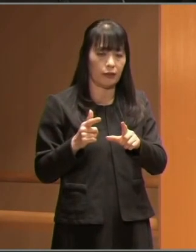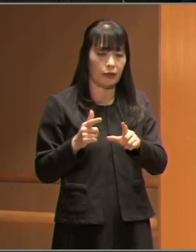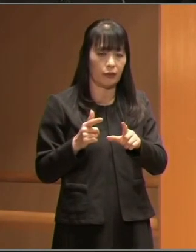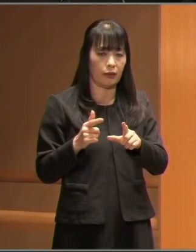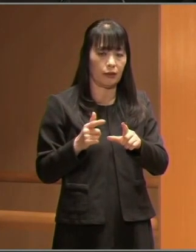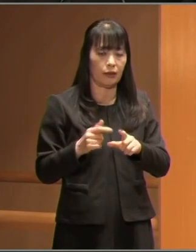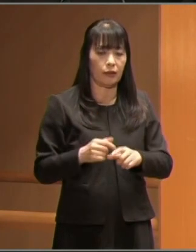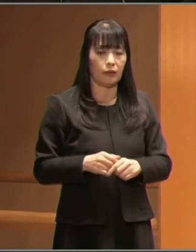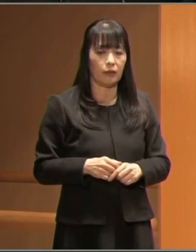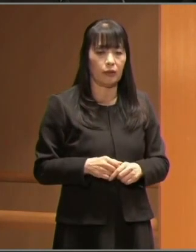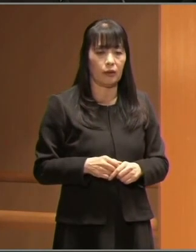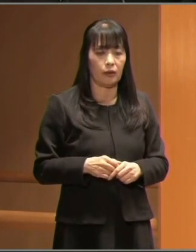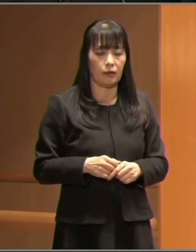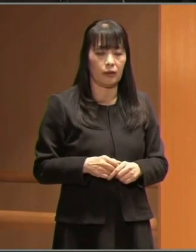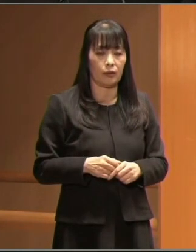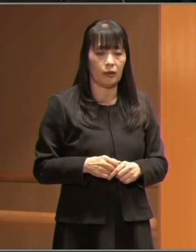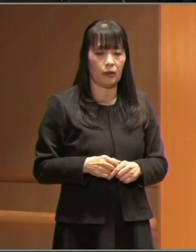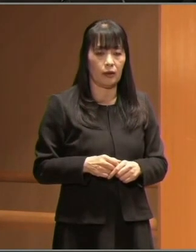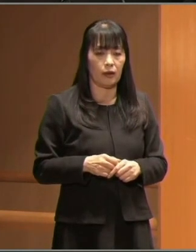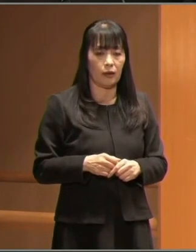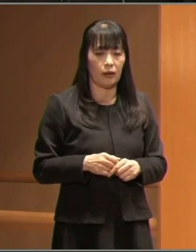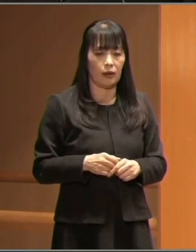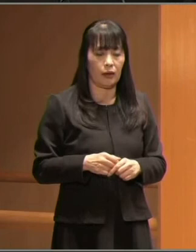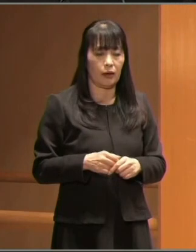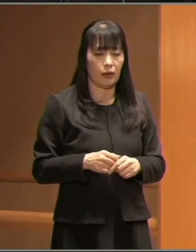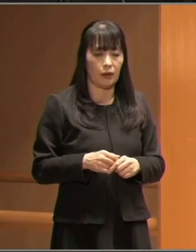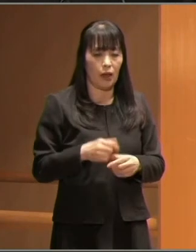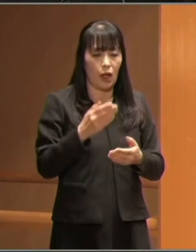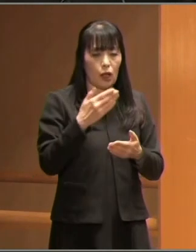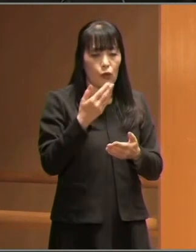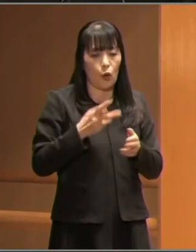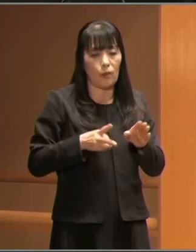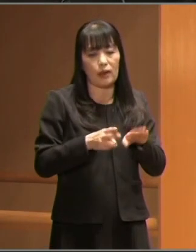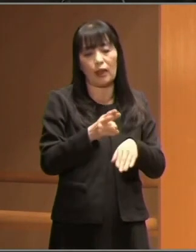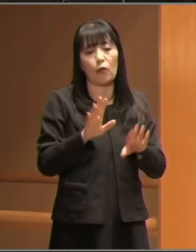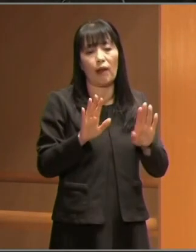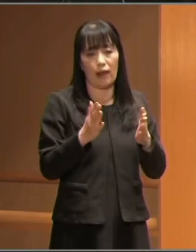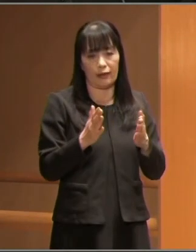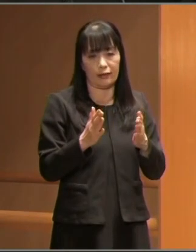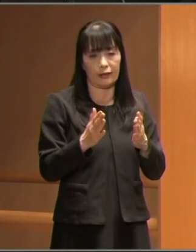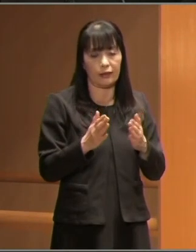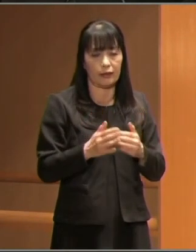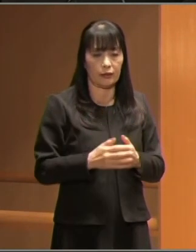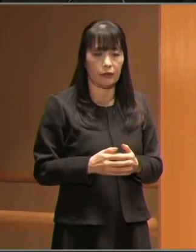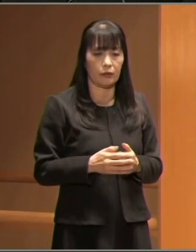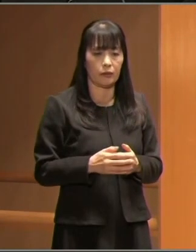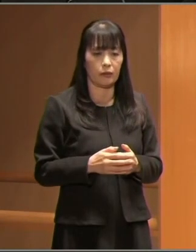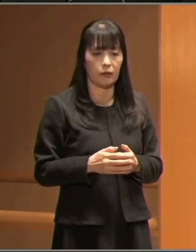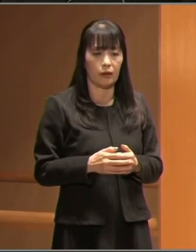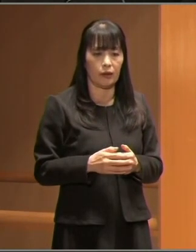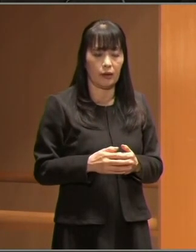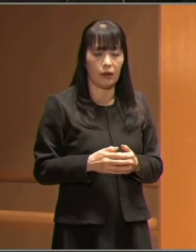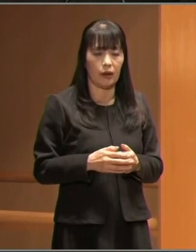perishable, we don't have to worry about the best before date.